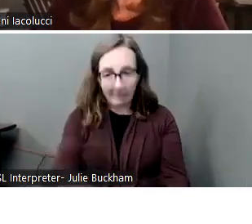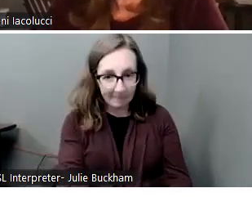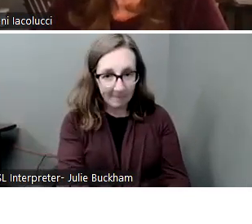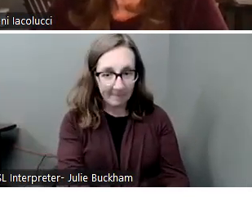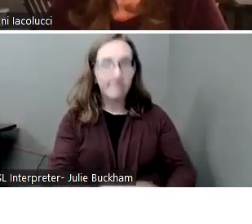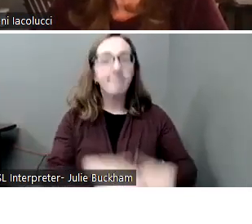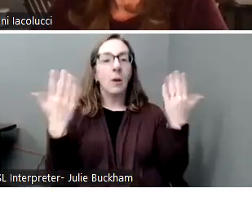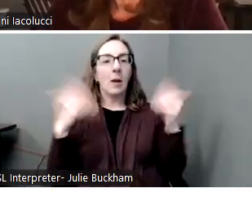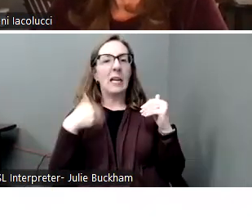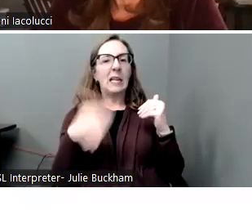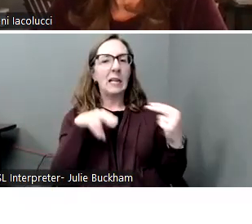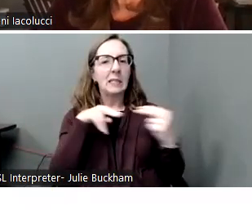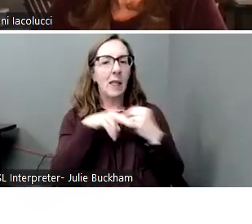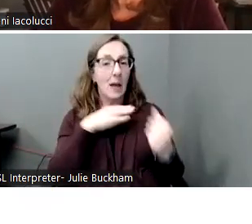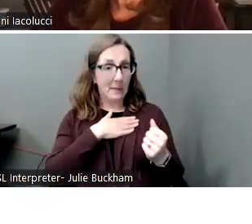Next slide, please.